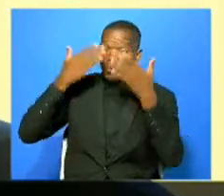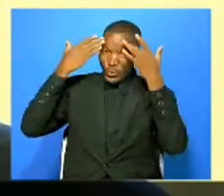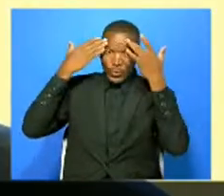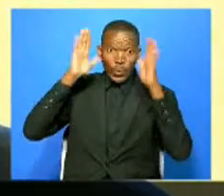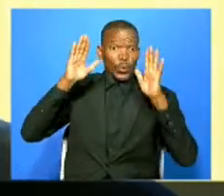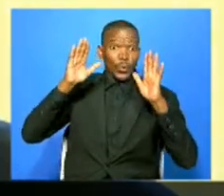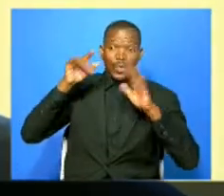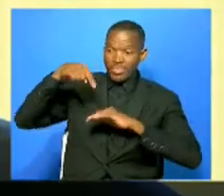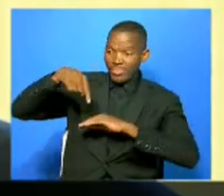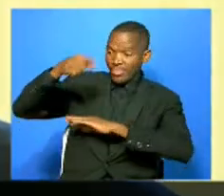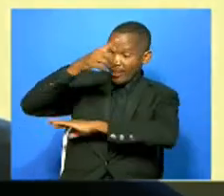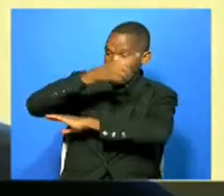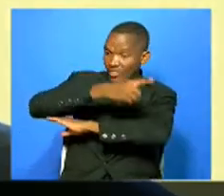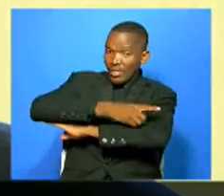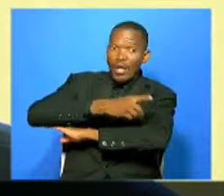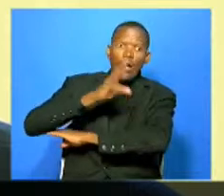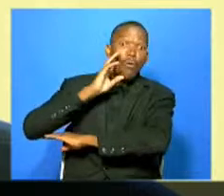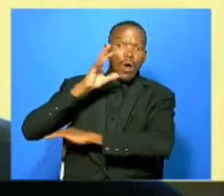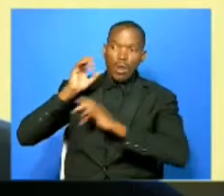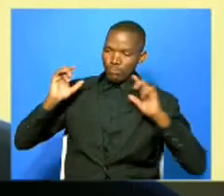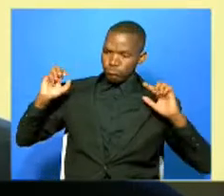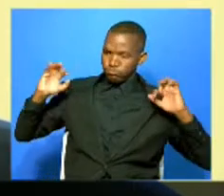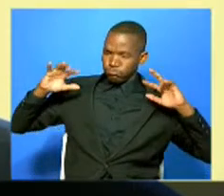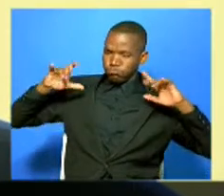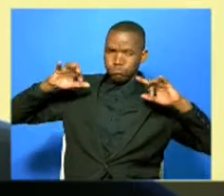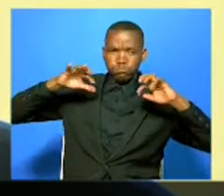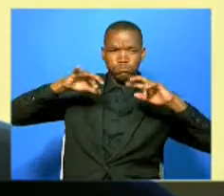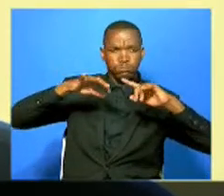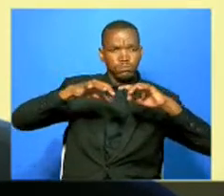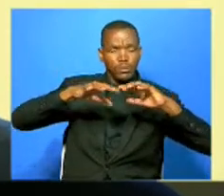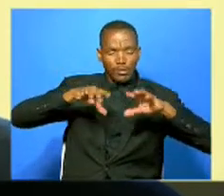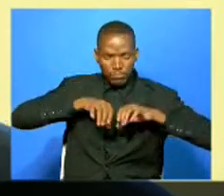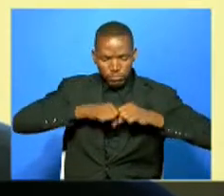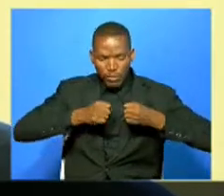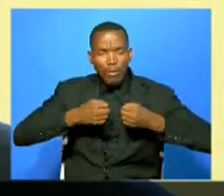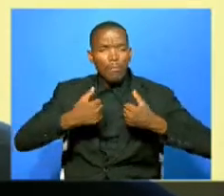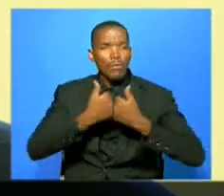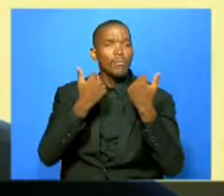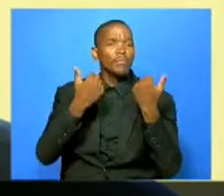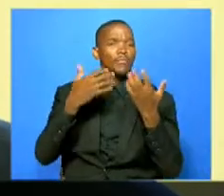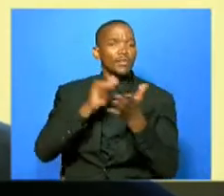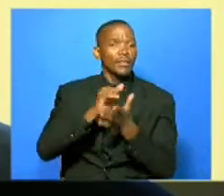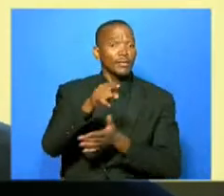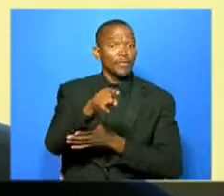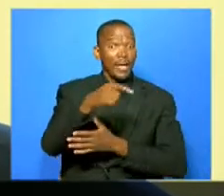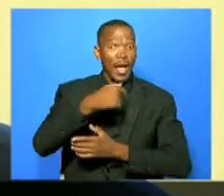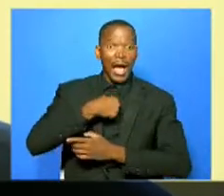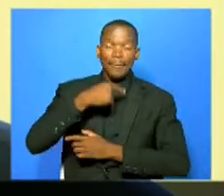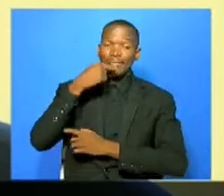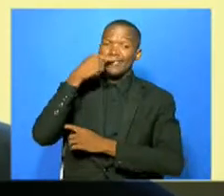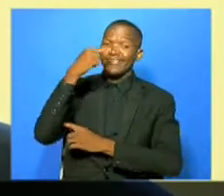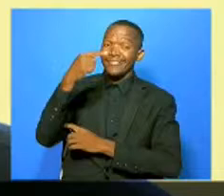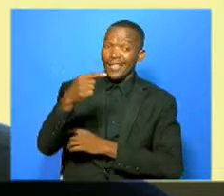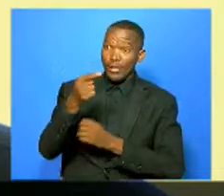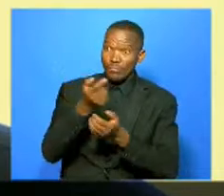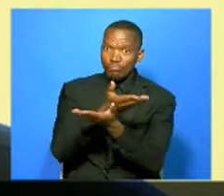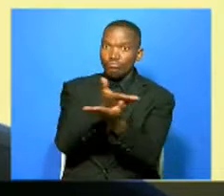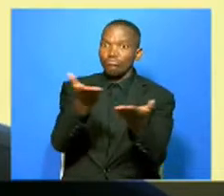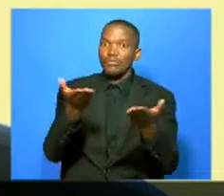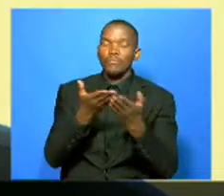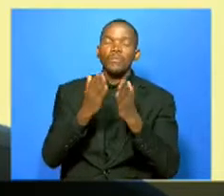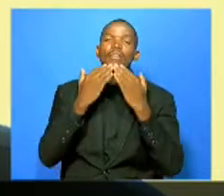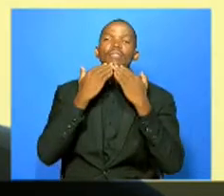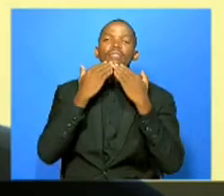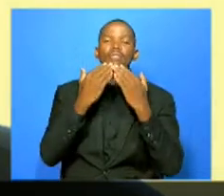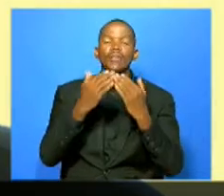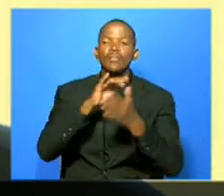tla re ka letsatsi le ra bo re kgobokanega ka mathata pelo. Jaanong kare bagaetsho, re leboga ka mokgwa o